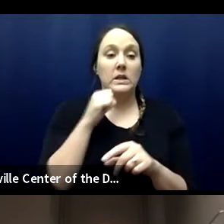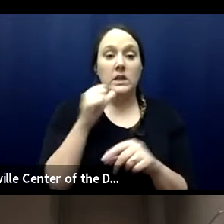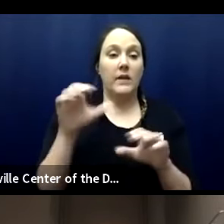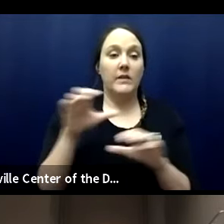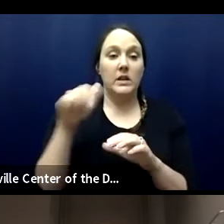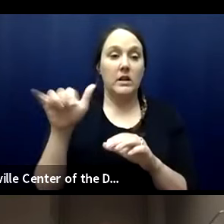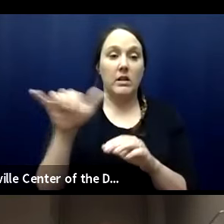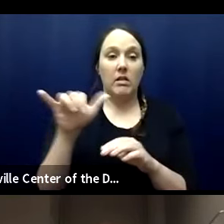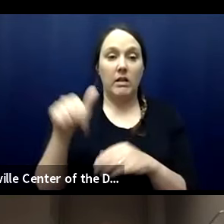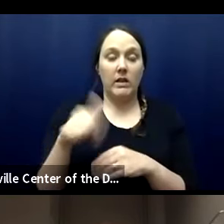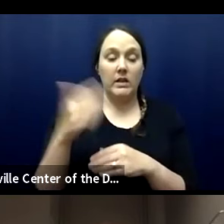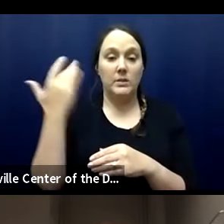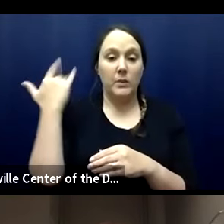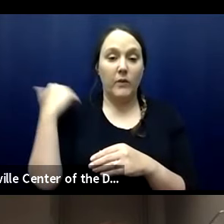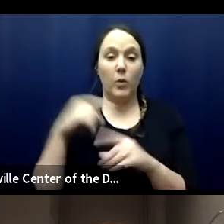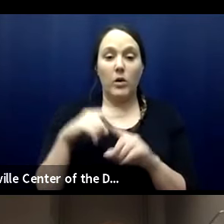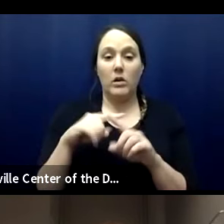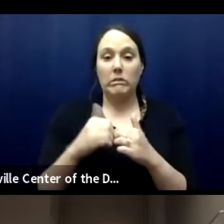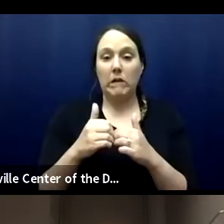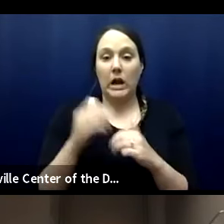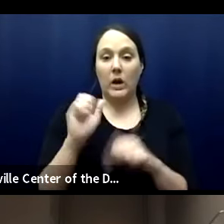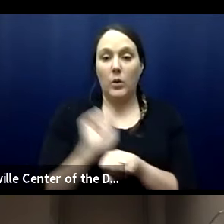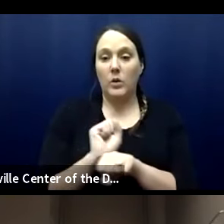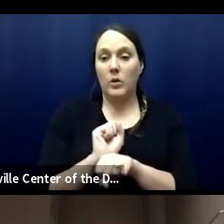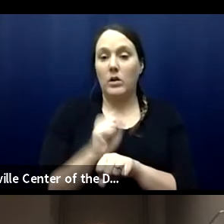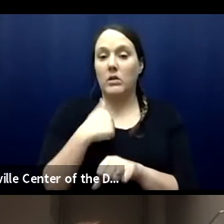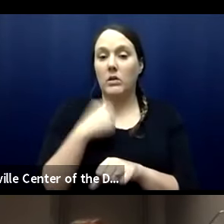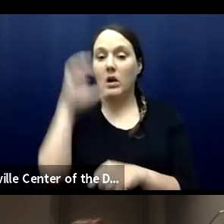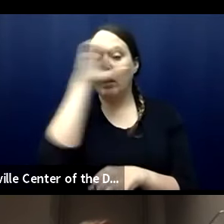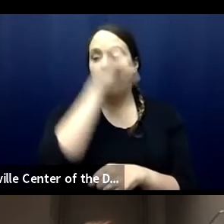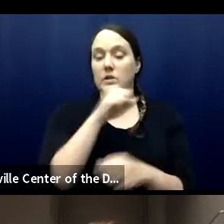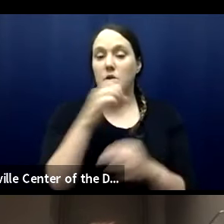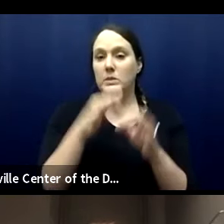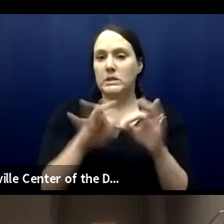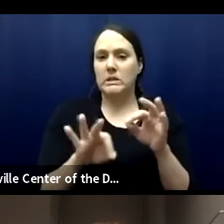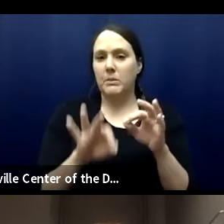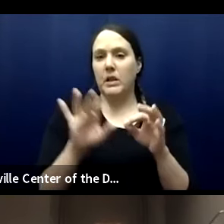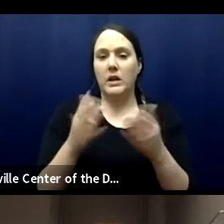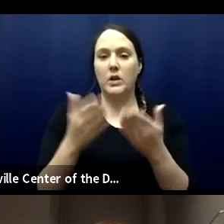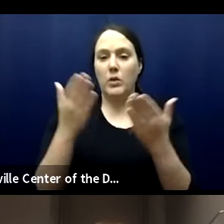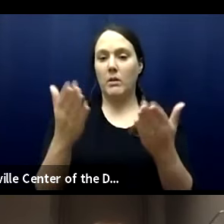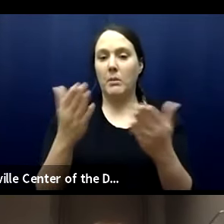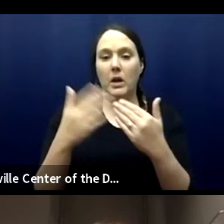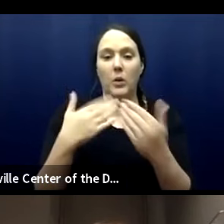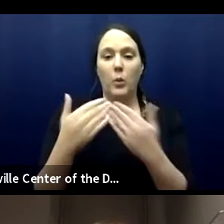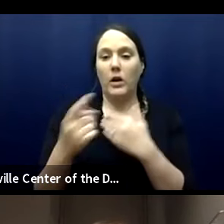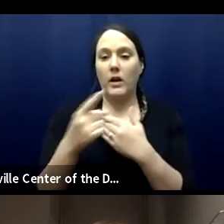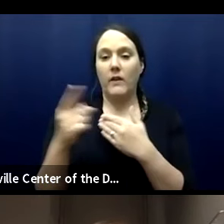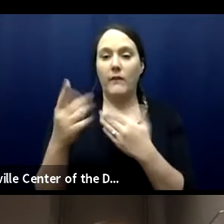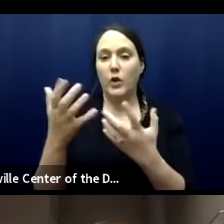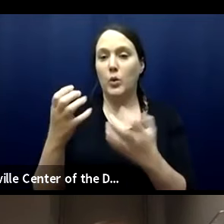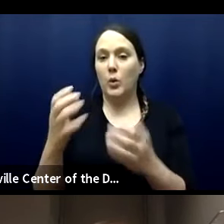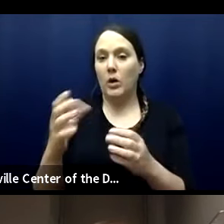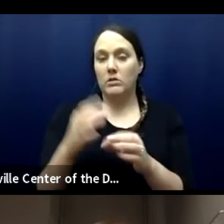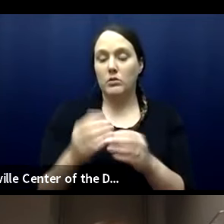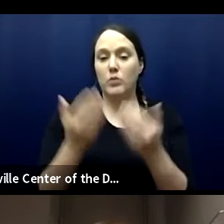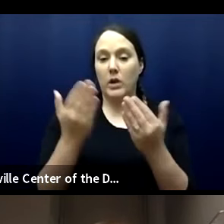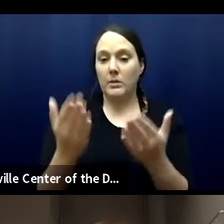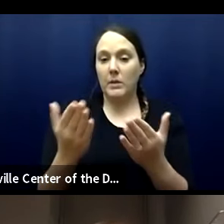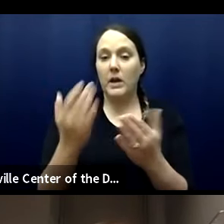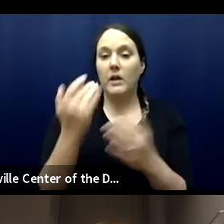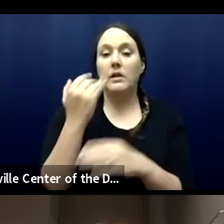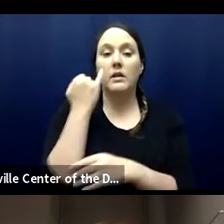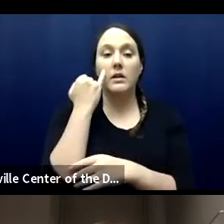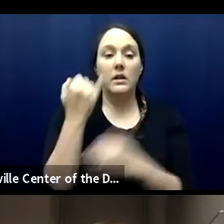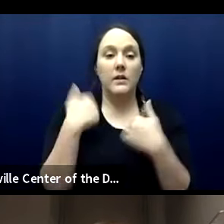this before, how that would work. I'd assume you'd simply move to recommend whatever it is you want to recommend. If you get a second,